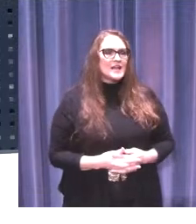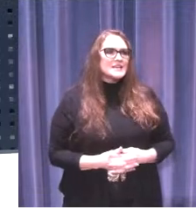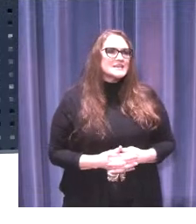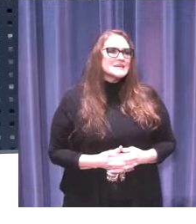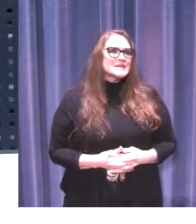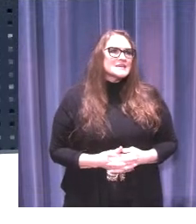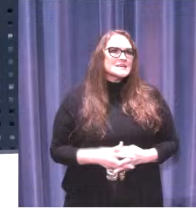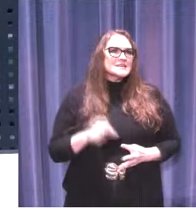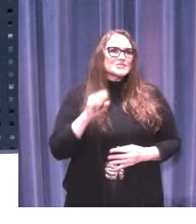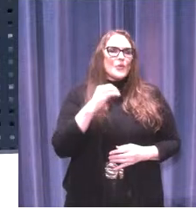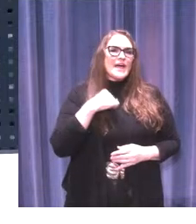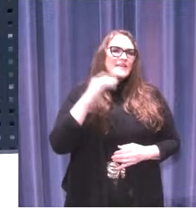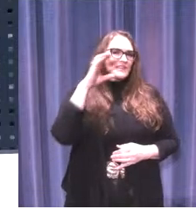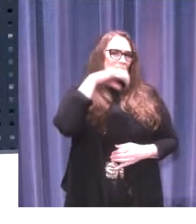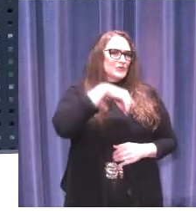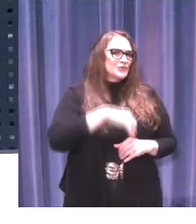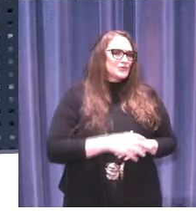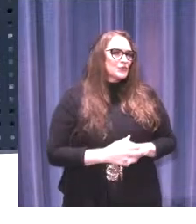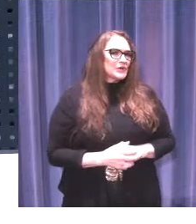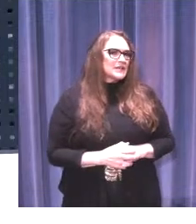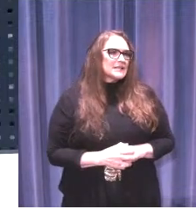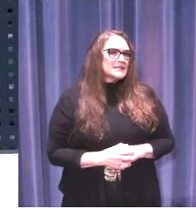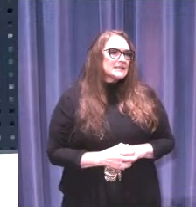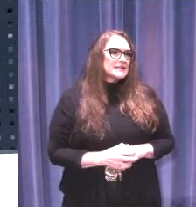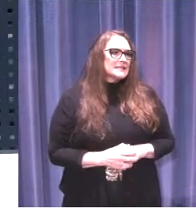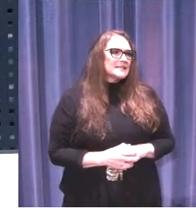So I have an unusual